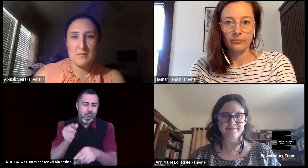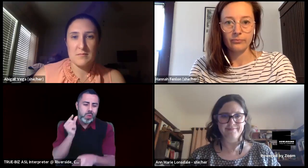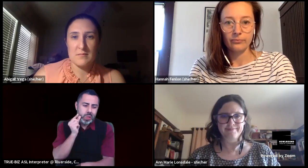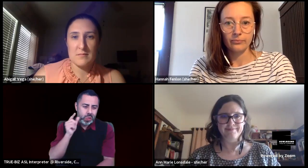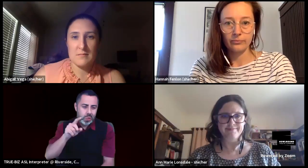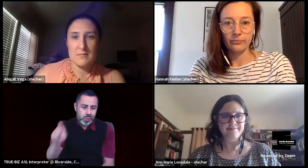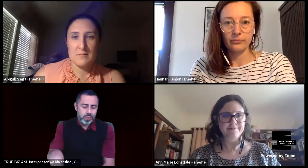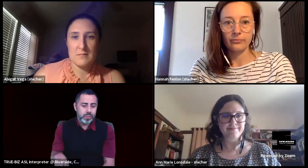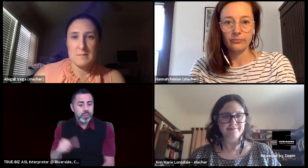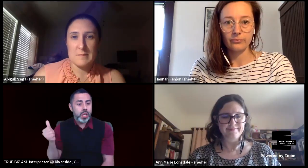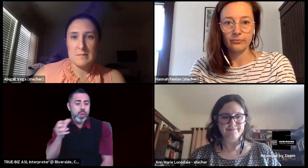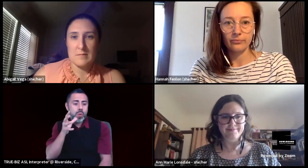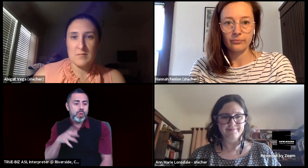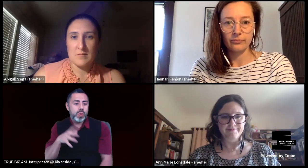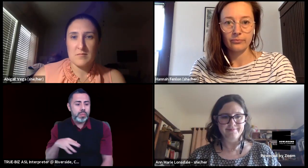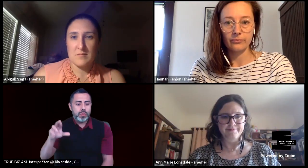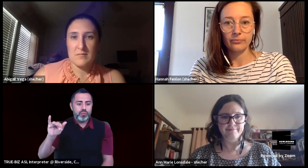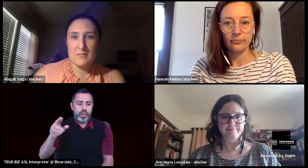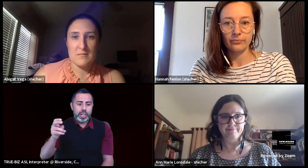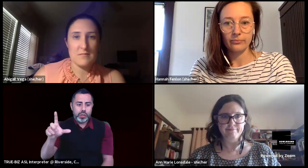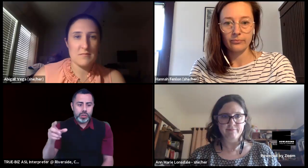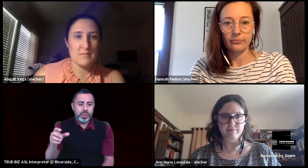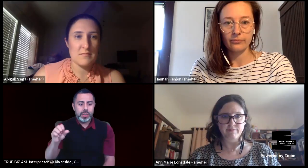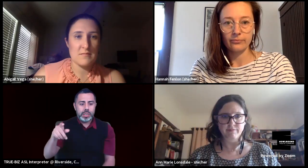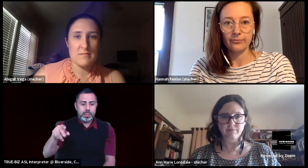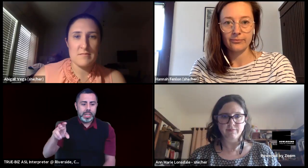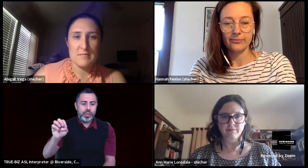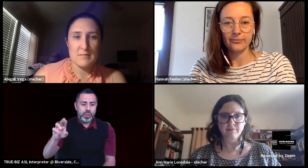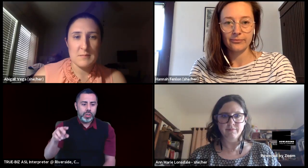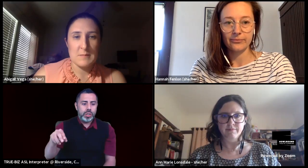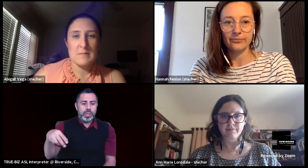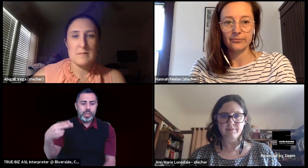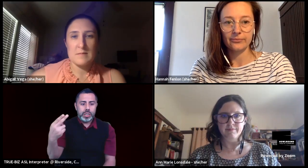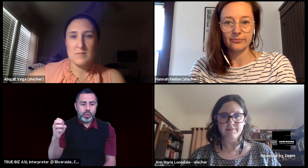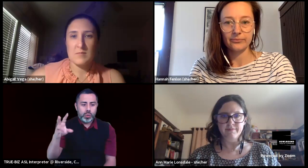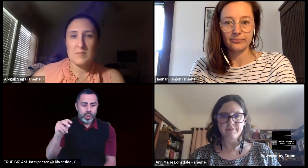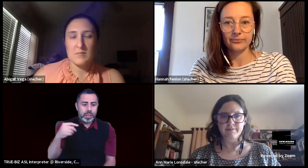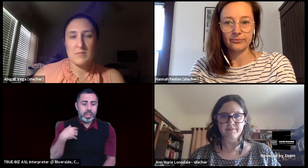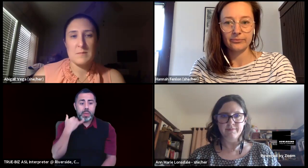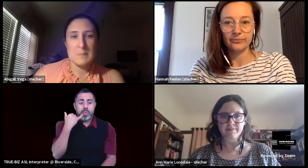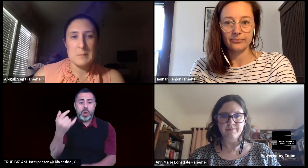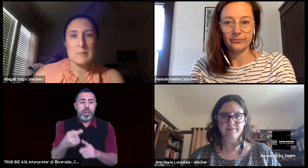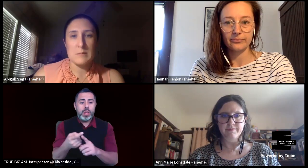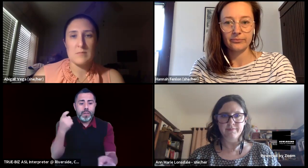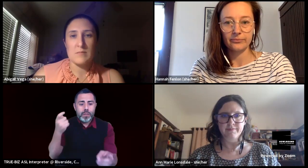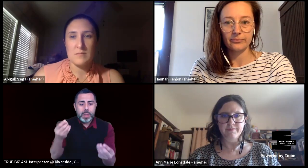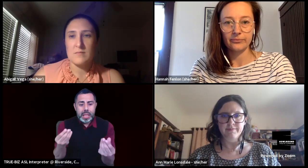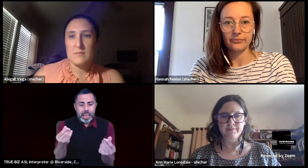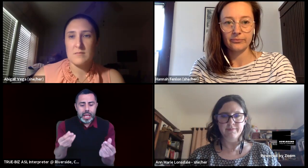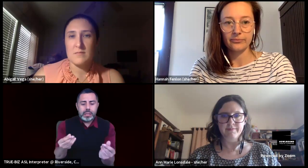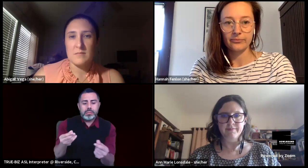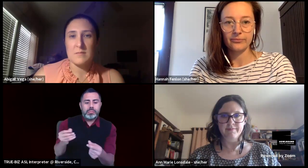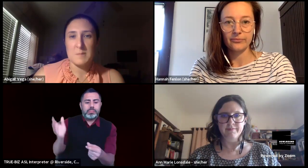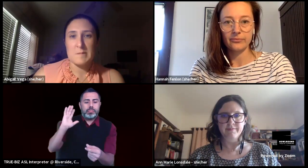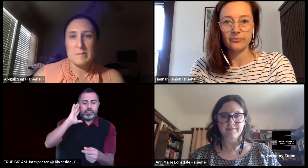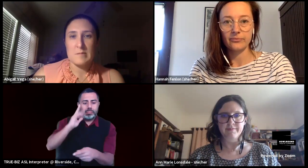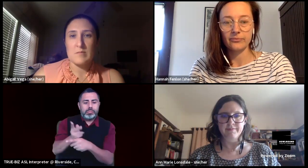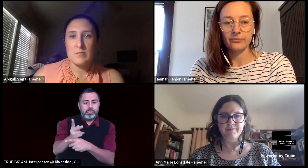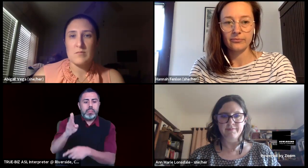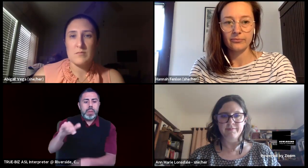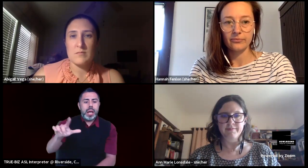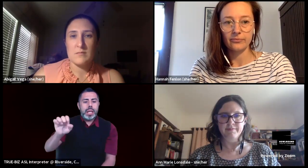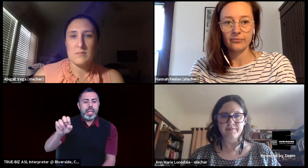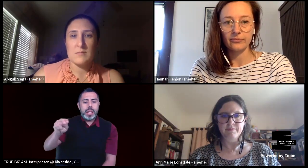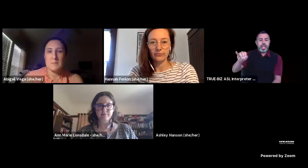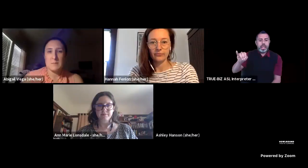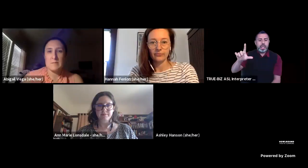Rachel Spencer-Hewitt, calling in from the land stewarded by the Lenni Lenape people, now known as Philadelphia, Pennsylvania.